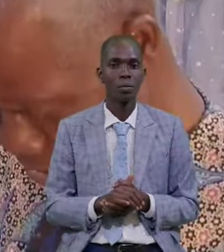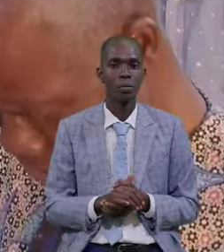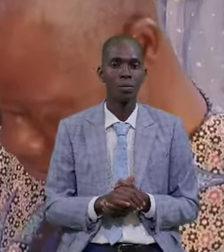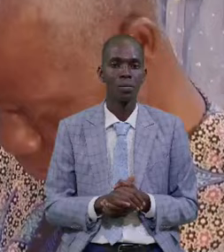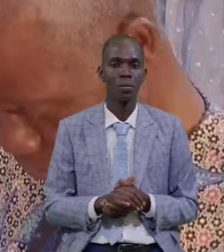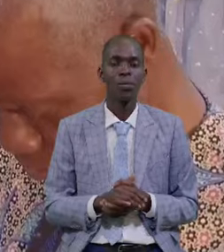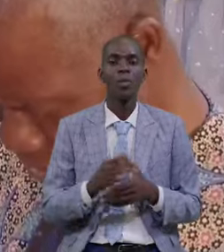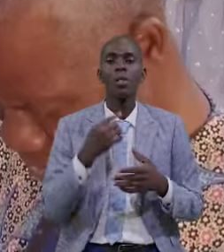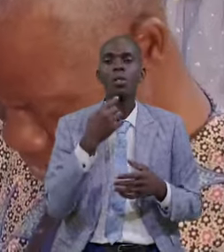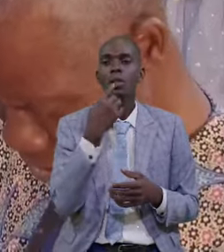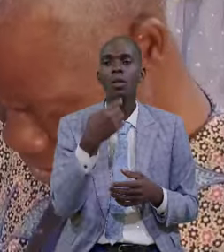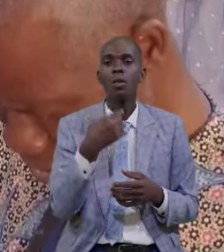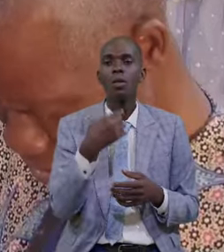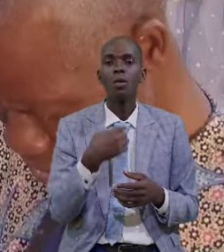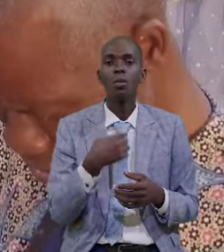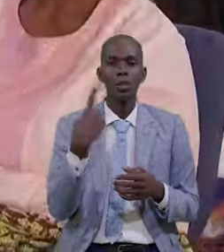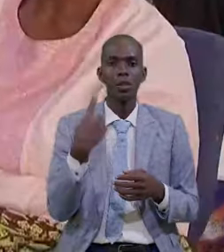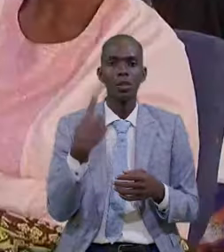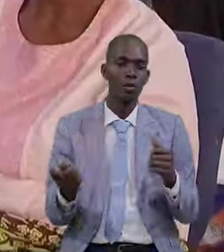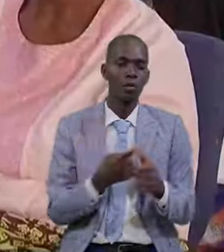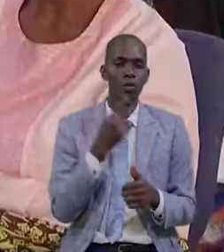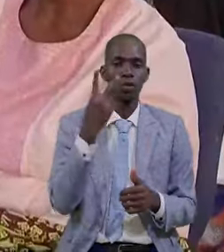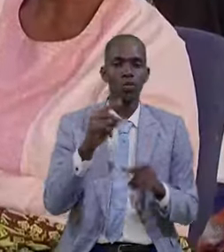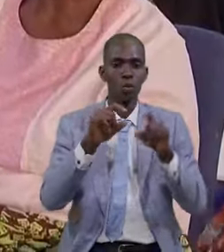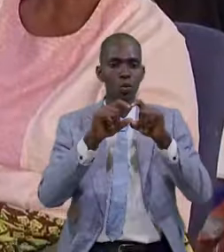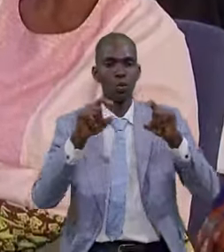Tell me the first two words.